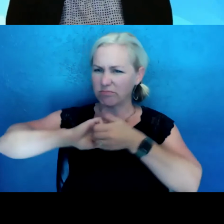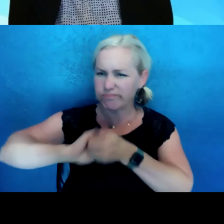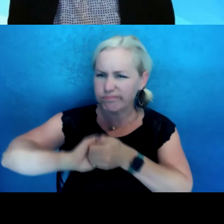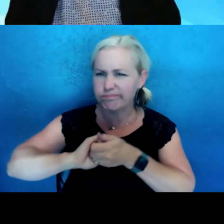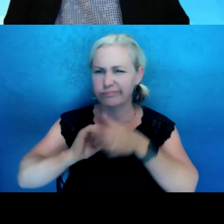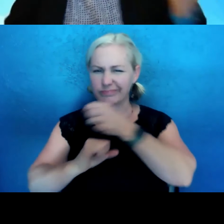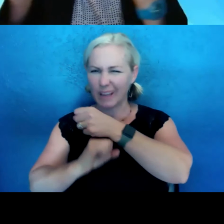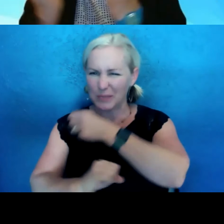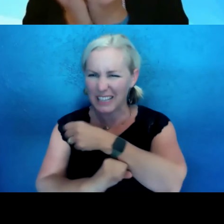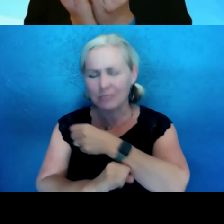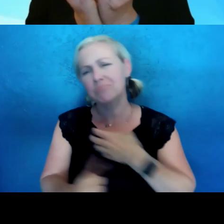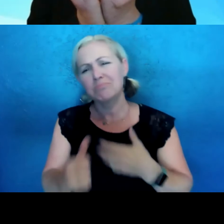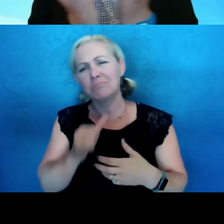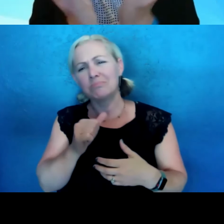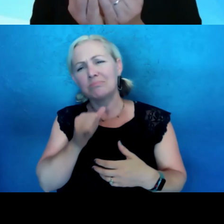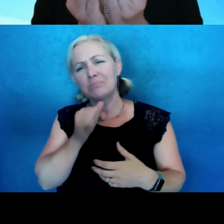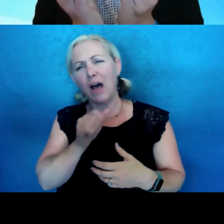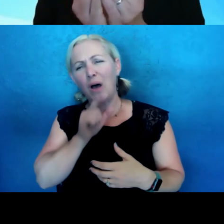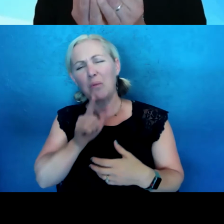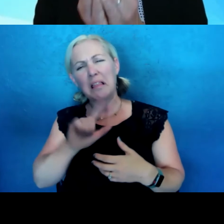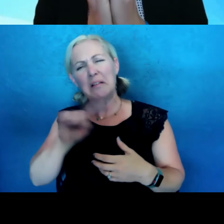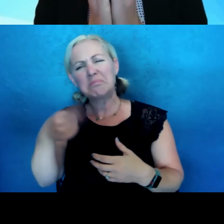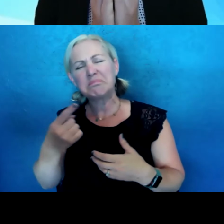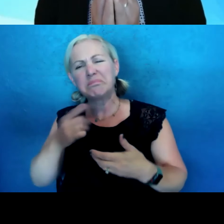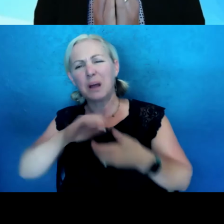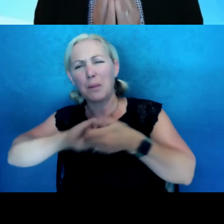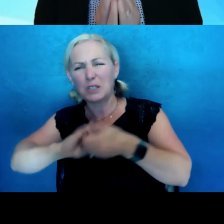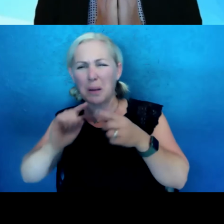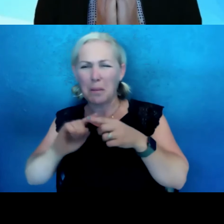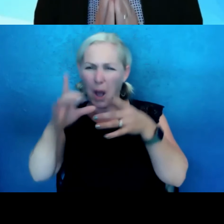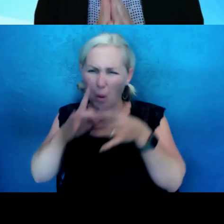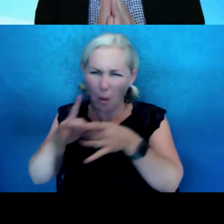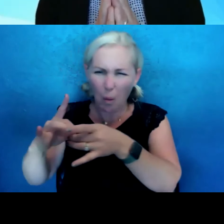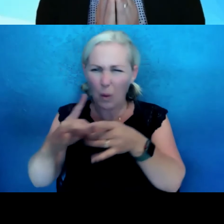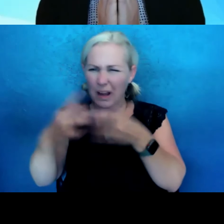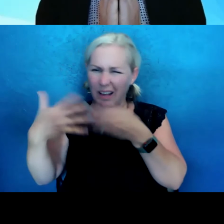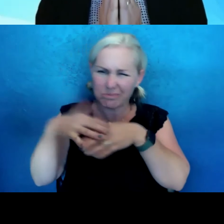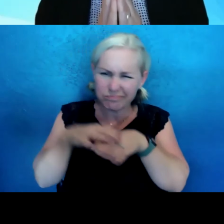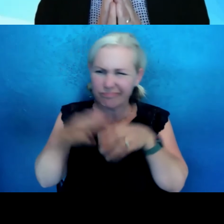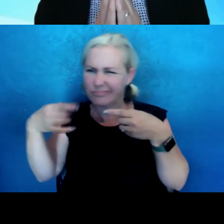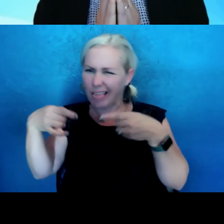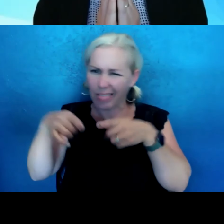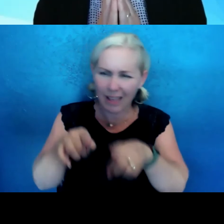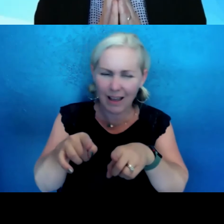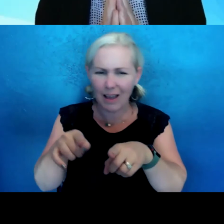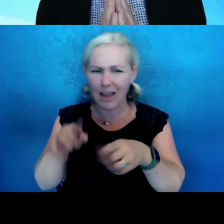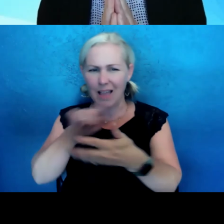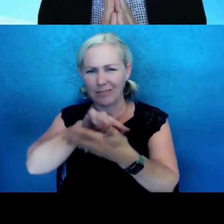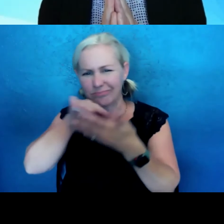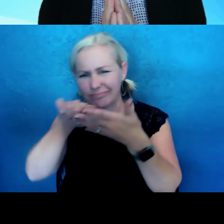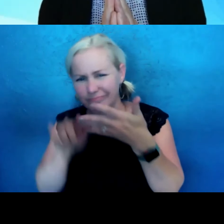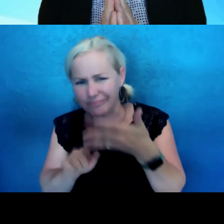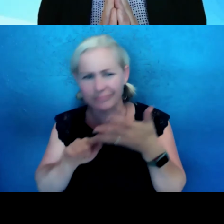That's not even a partnership. It is coordinated, integrated, aligned, very close together between the Area Agency on Aging, County Adult Services,